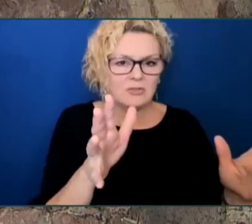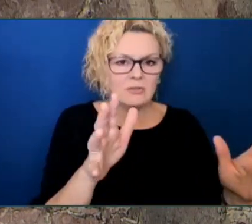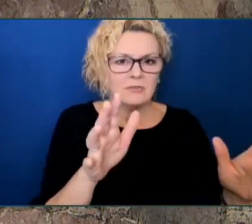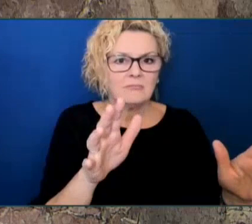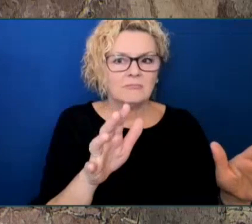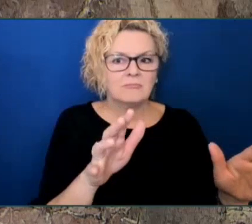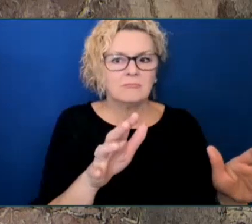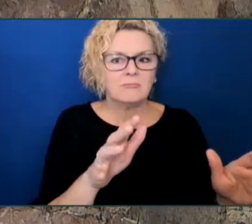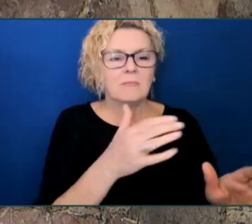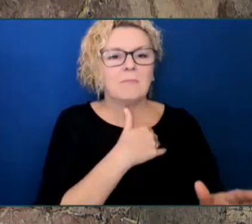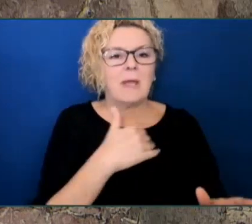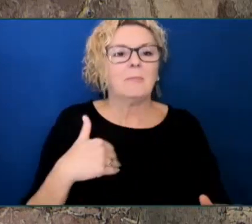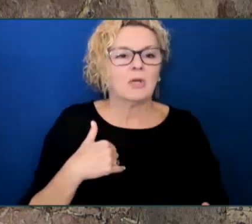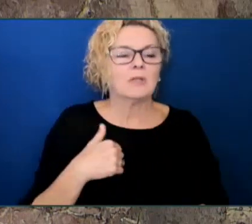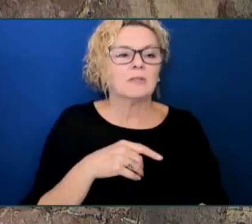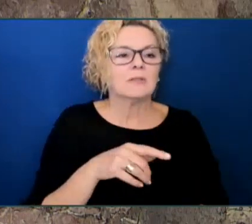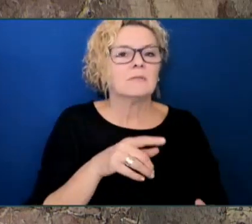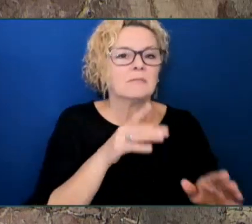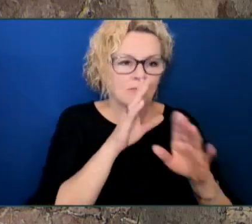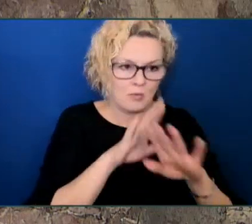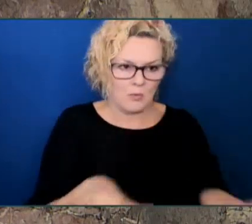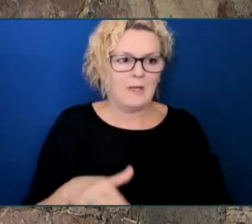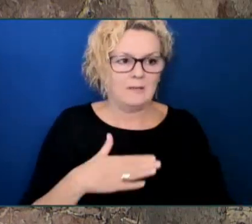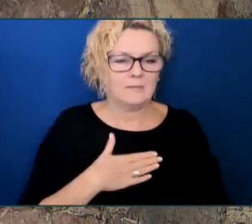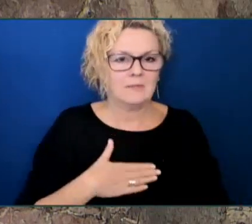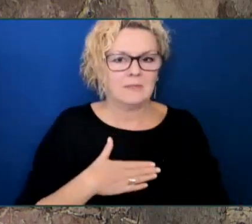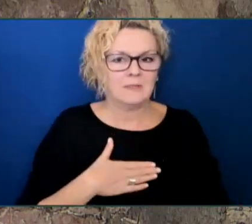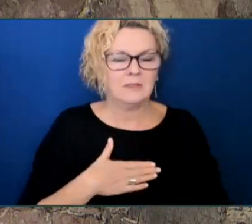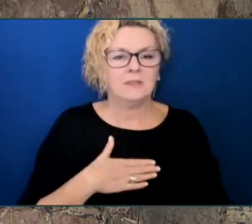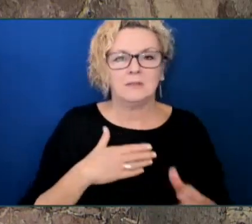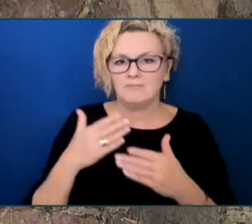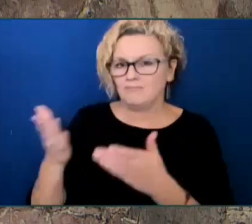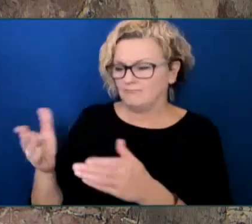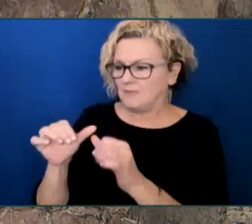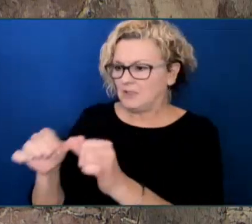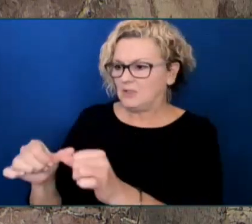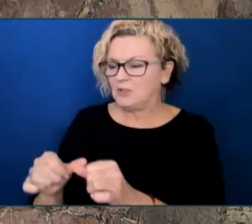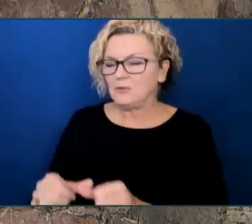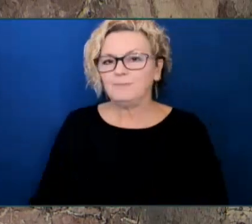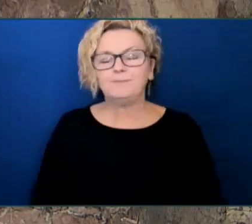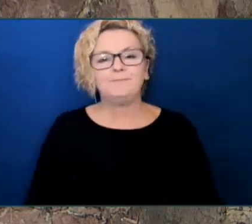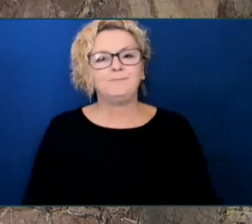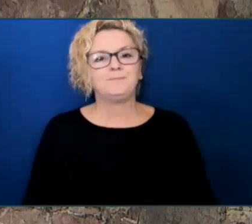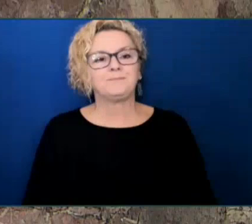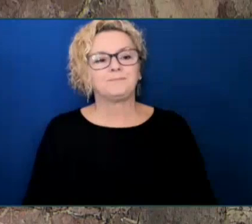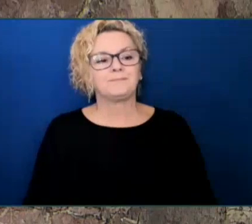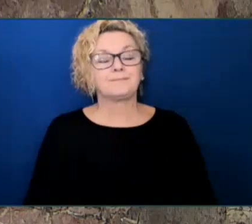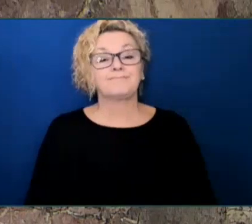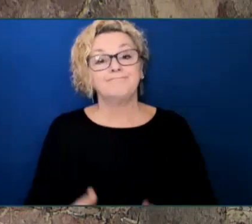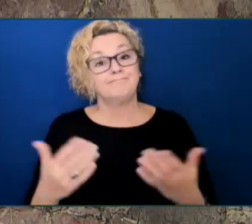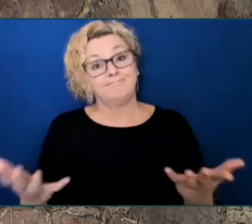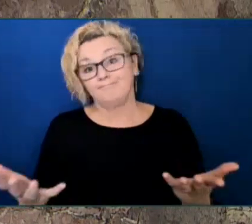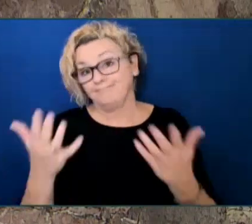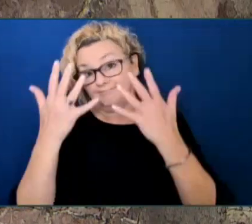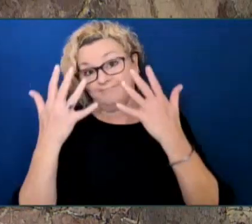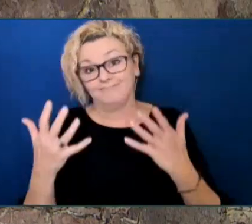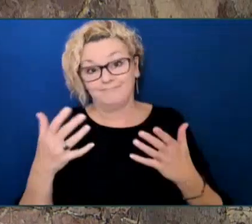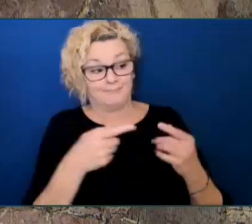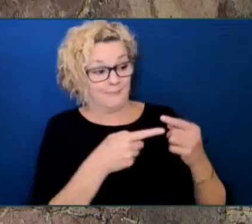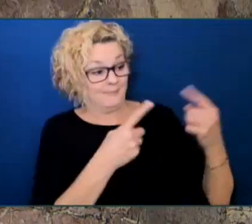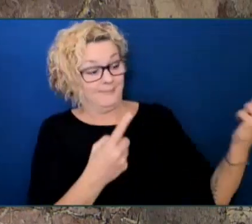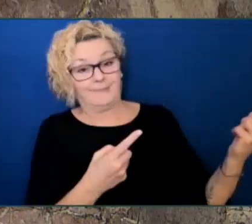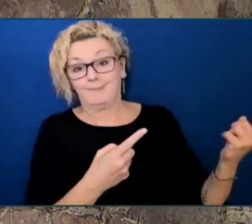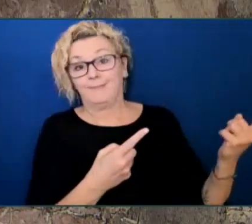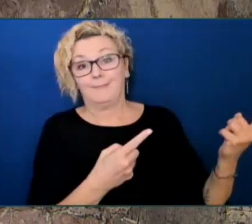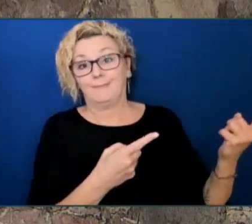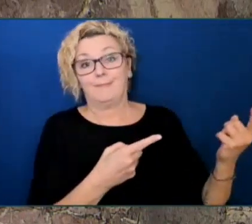Members will be quiet. Minister will continue. Thank you very much. It's unfortunate that the opposition is more interested in